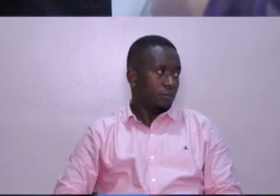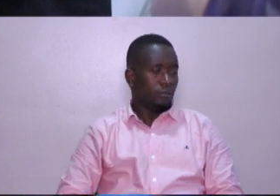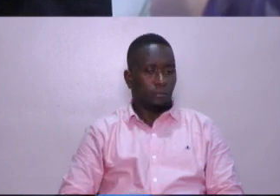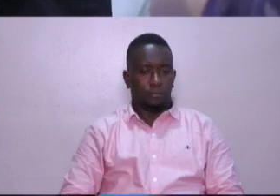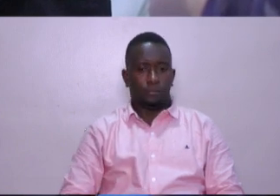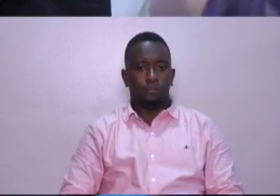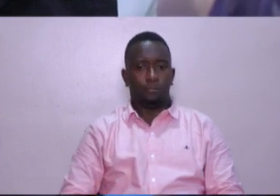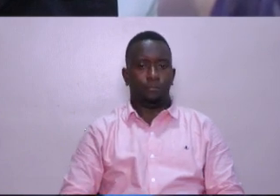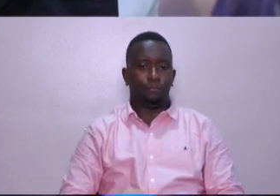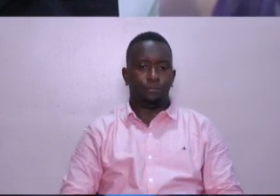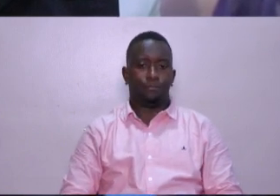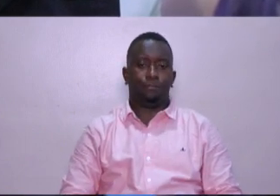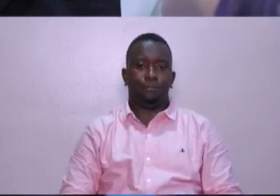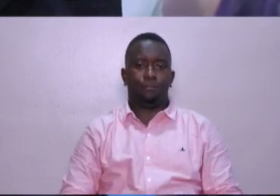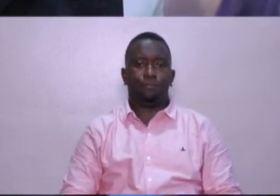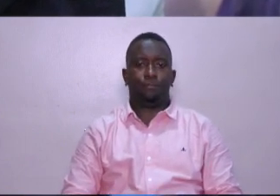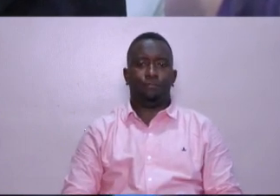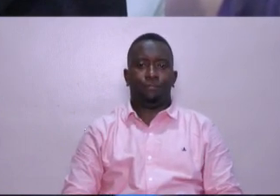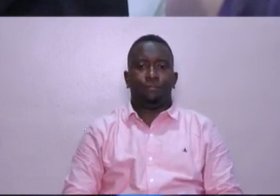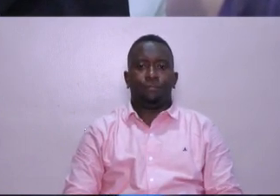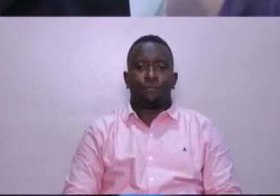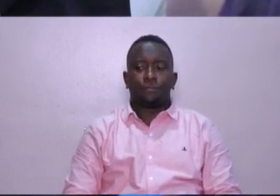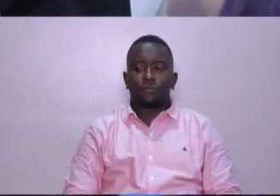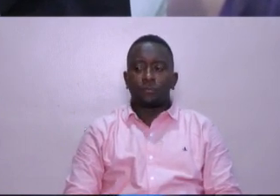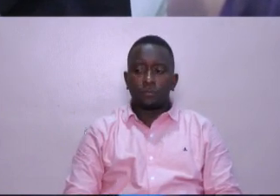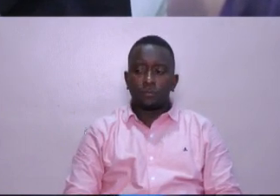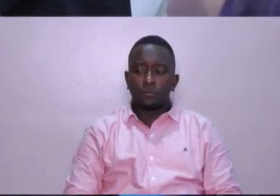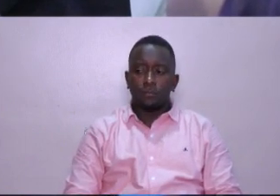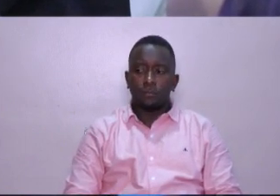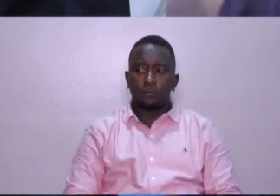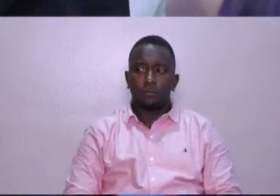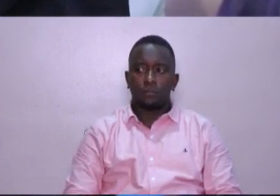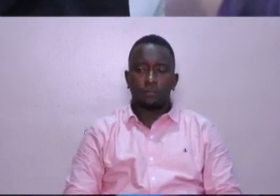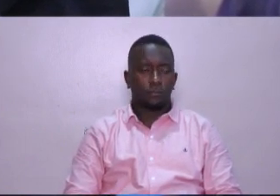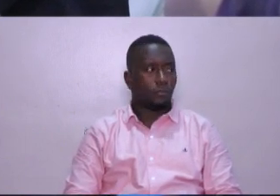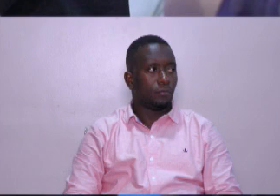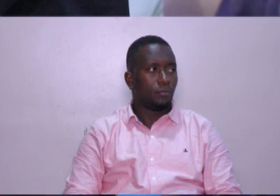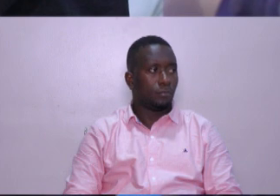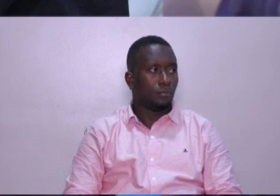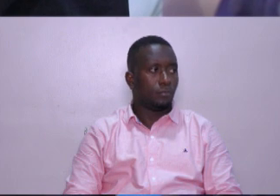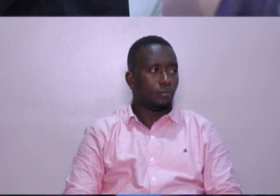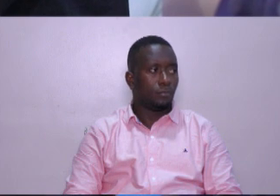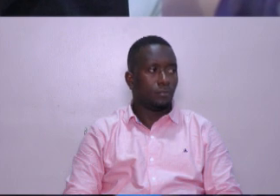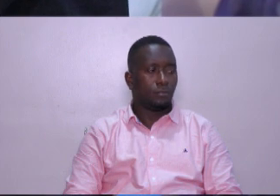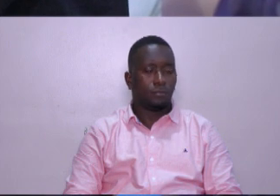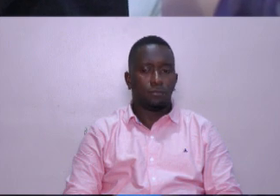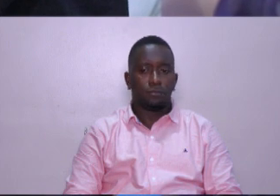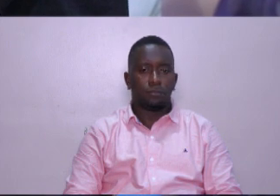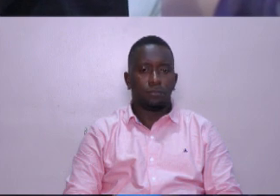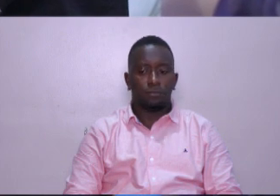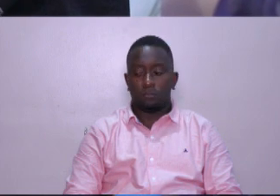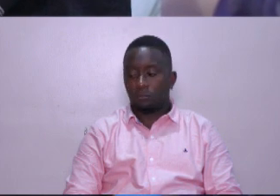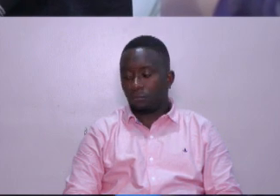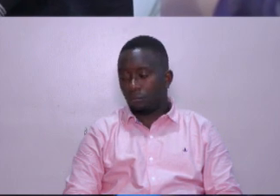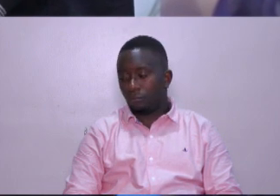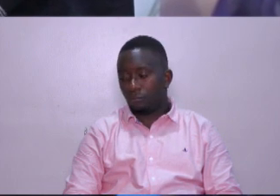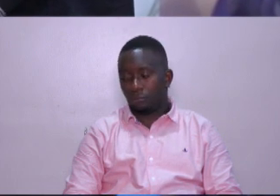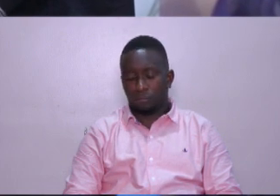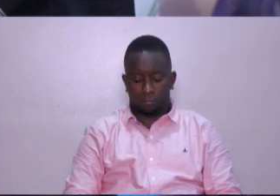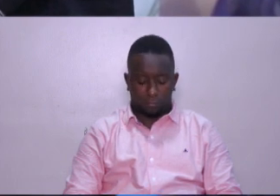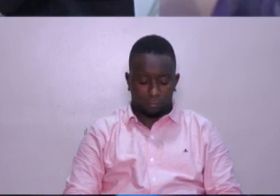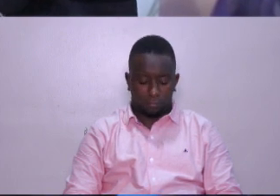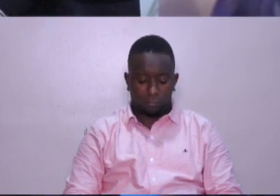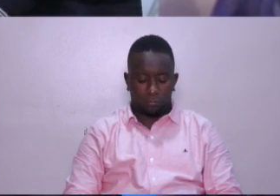on the PC, this is on the PC, so we'll have that. Oh, when someone clicks there, if there